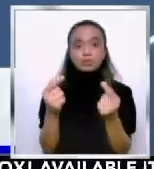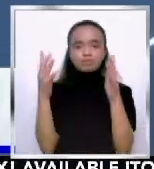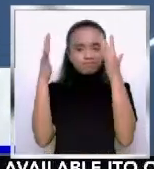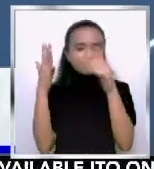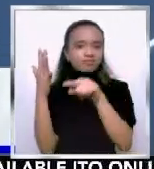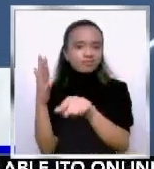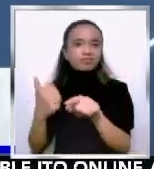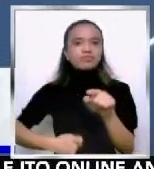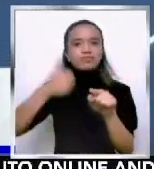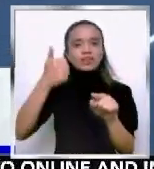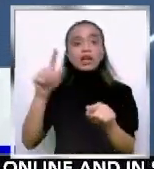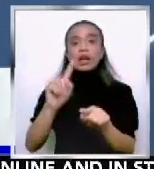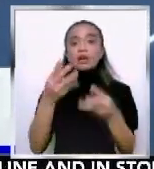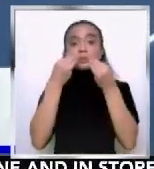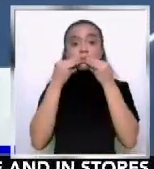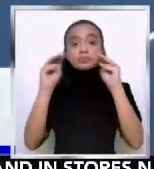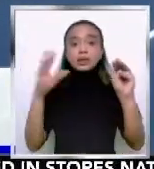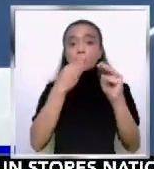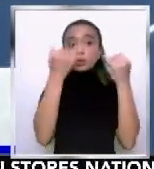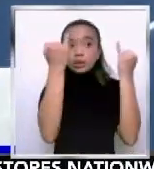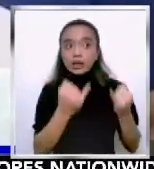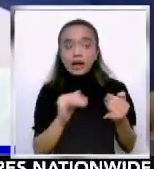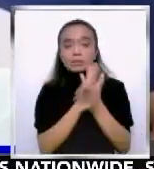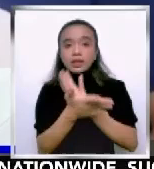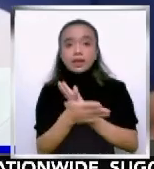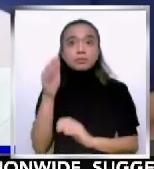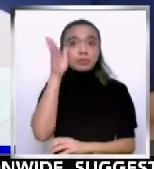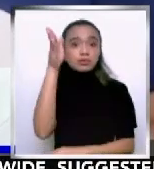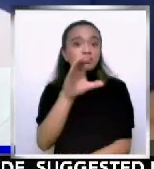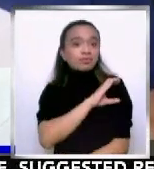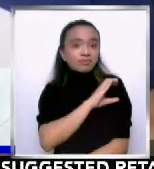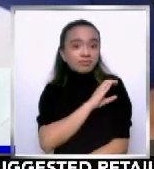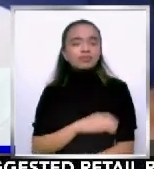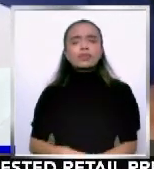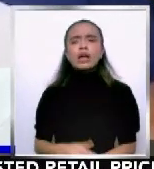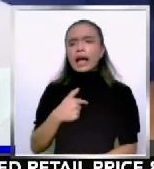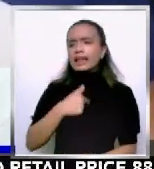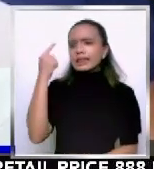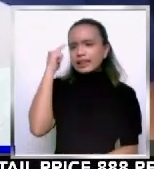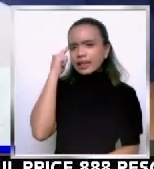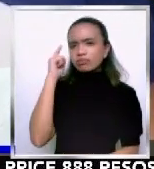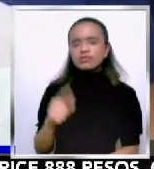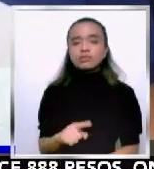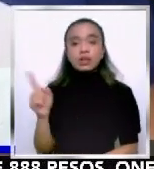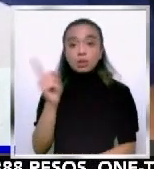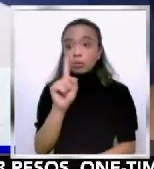sa mga kabataang iniidolo siya at nangangarap ding maging kampiyong tulad niya. I think the biggest thing that you guys need to